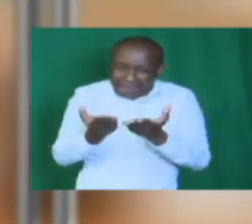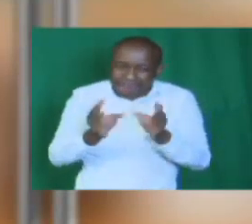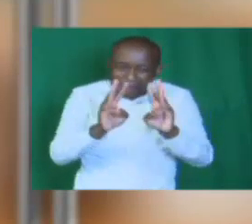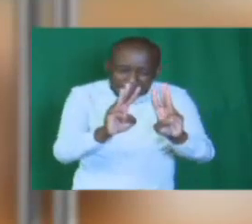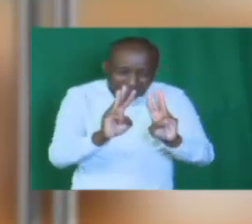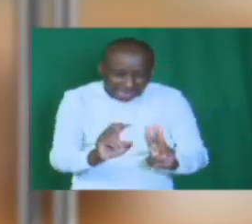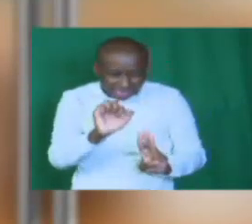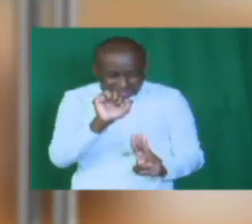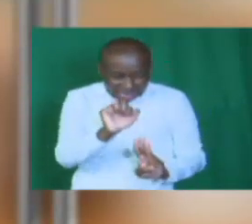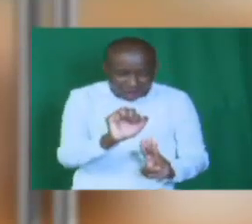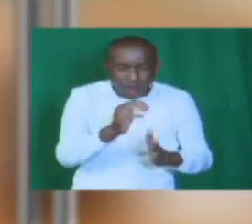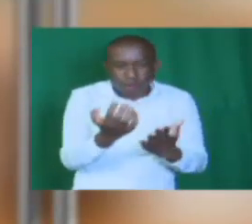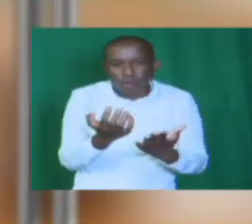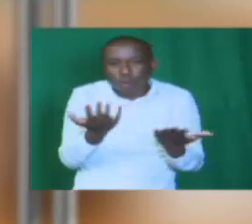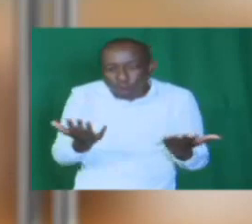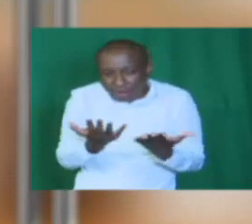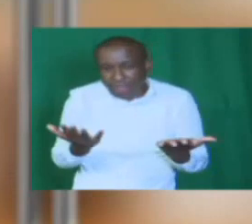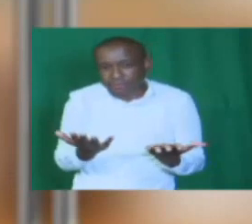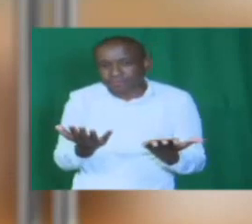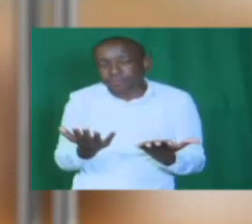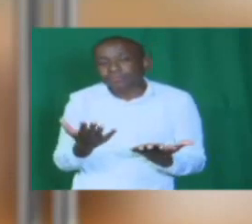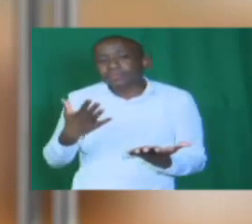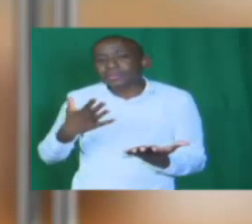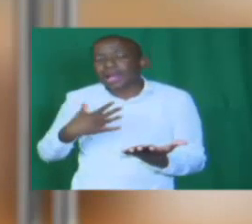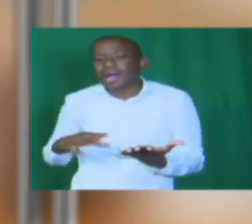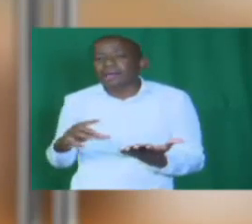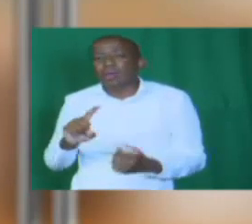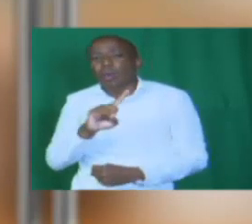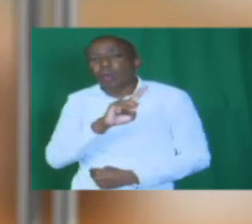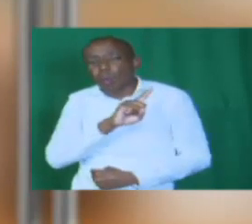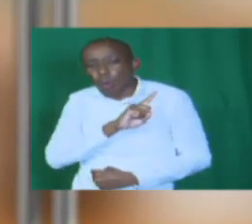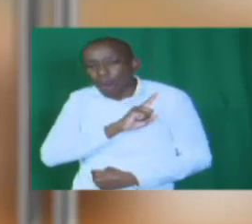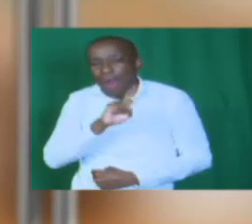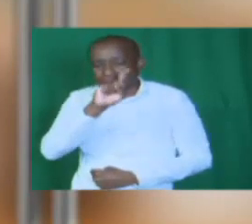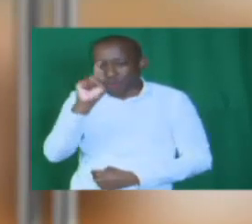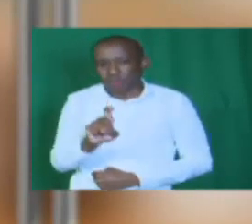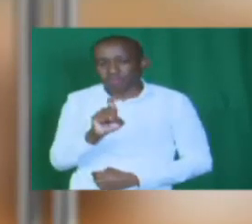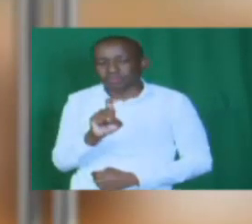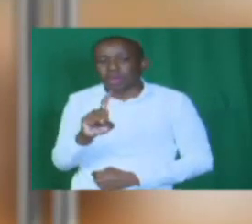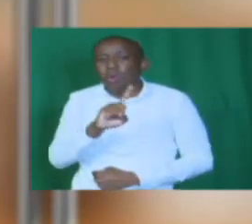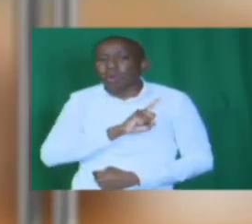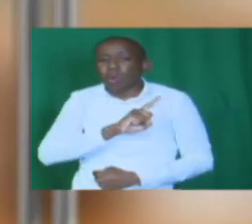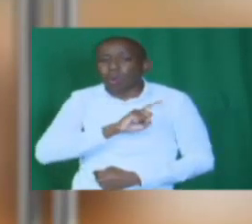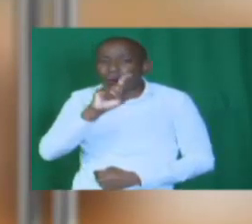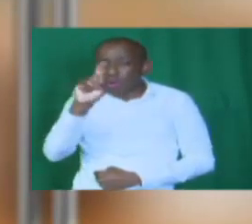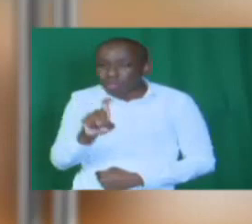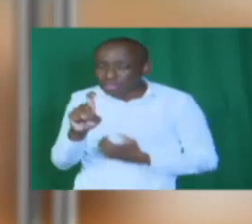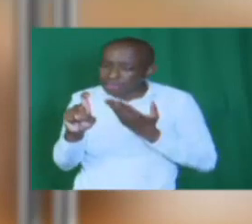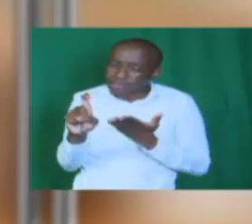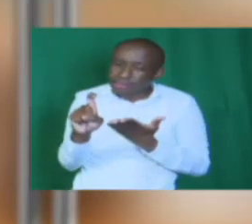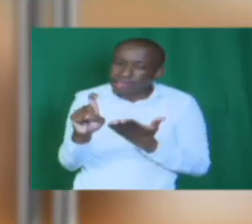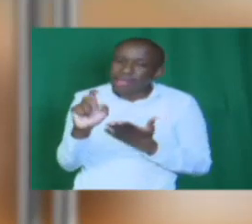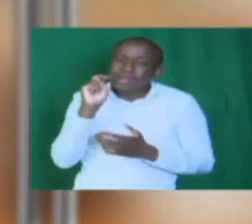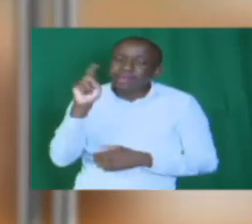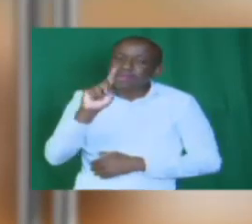location or a place. You might also be asked a why question. A why question